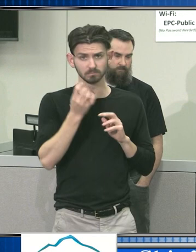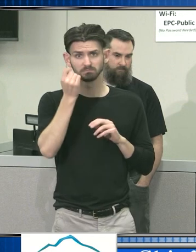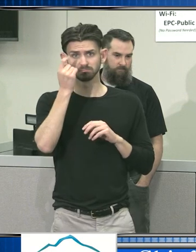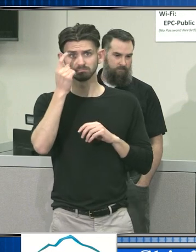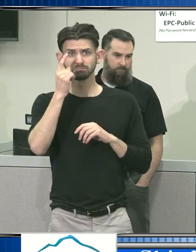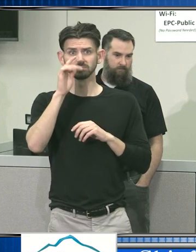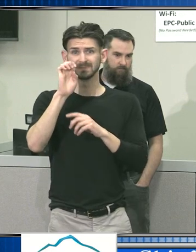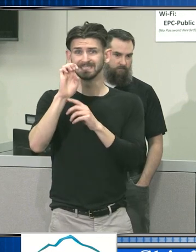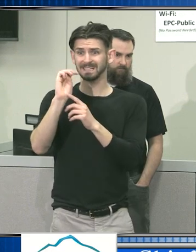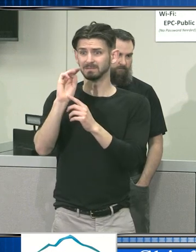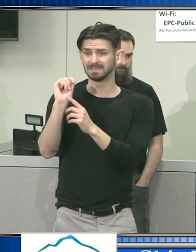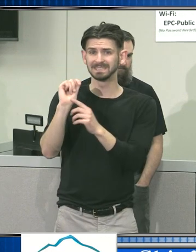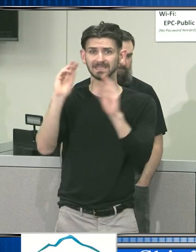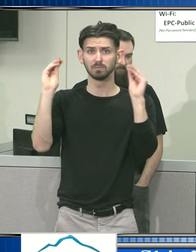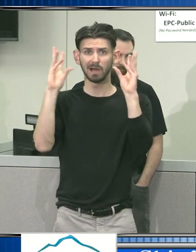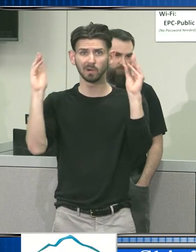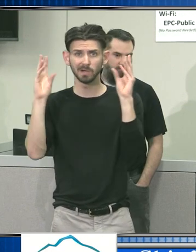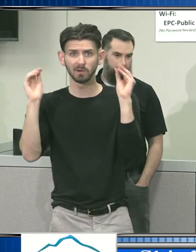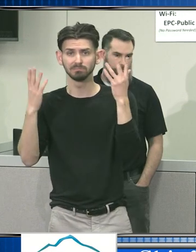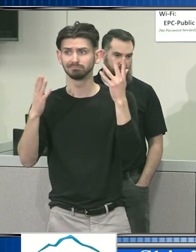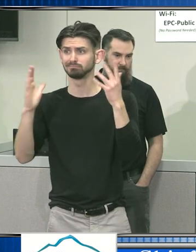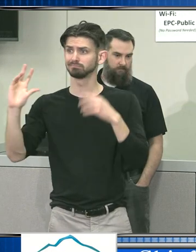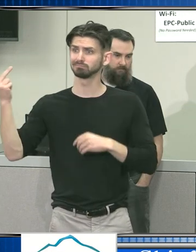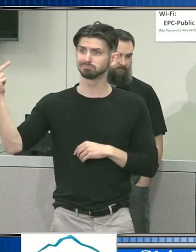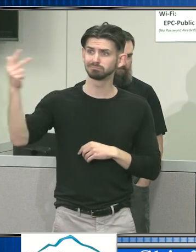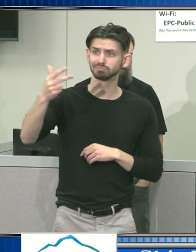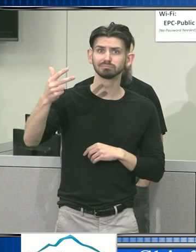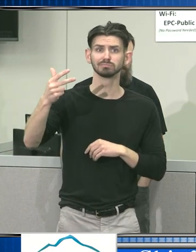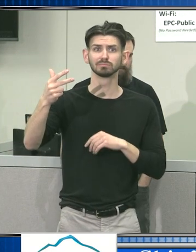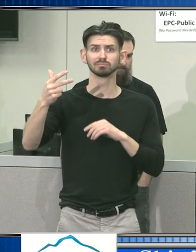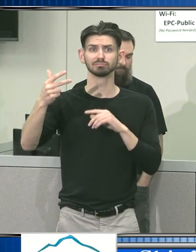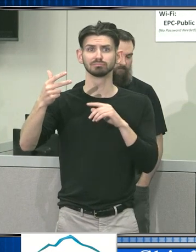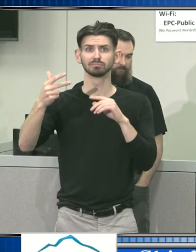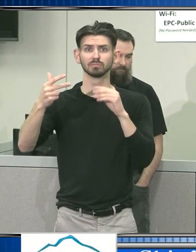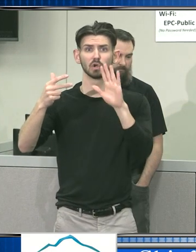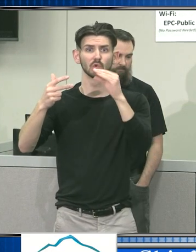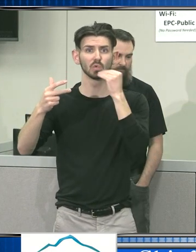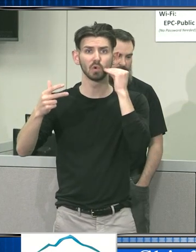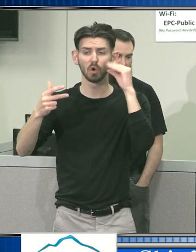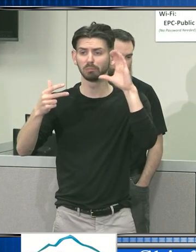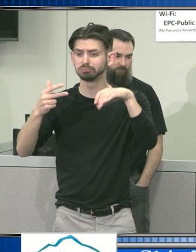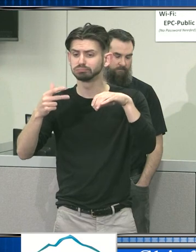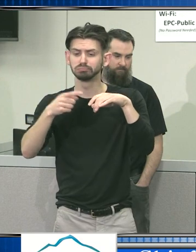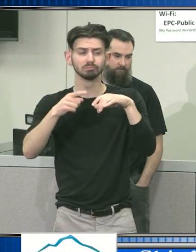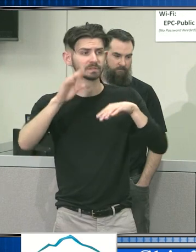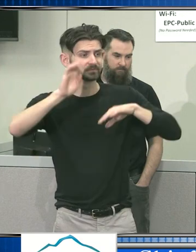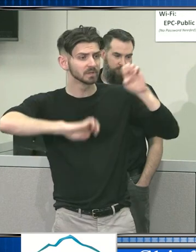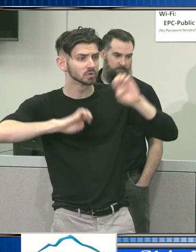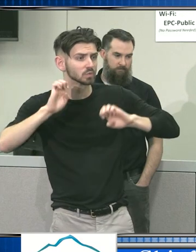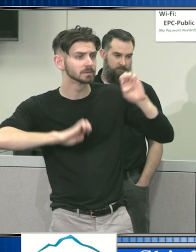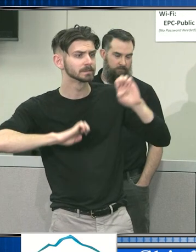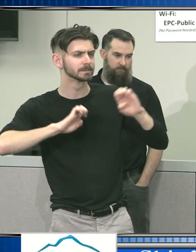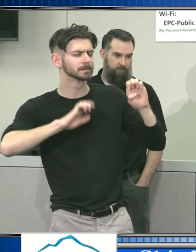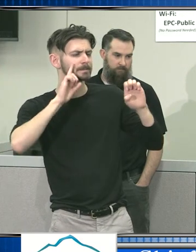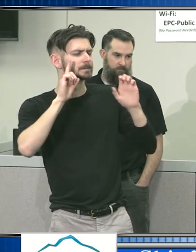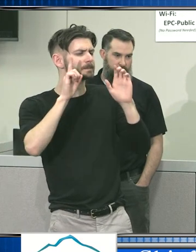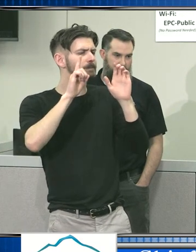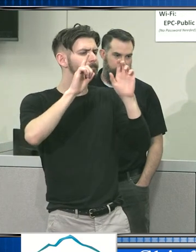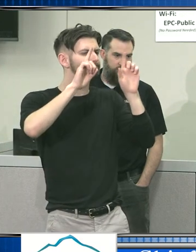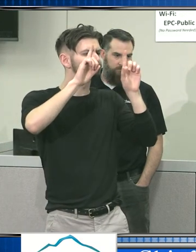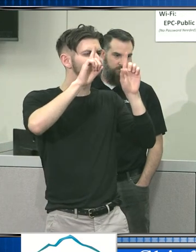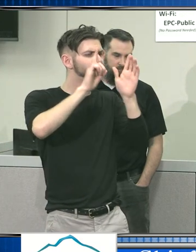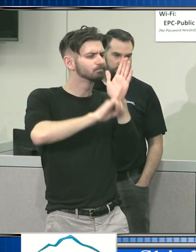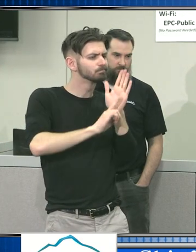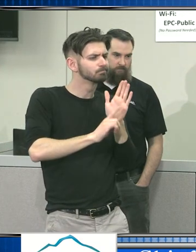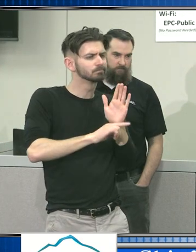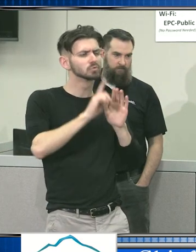or EMTs may show up at somebody's home and speak to them, evaluate them, look at all of their signs and symptoms, and go through